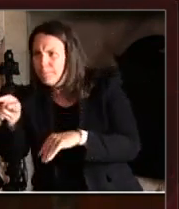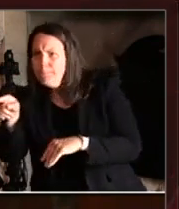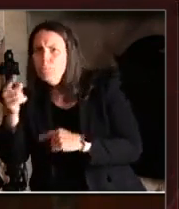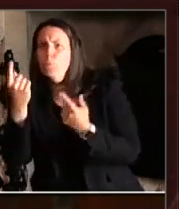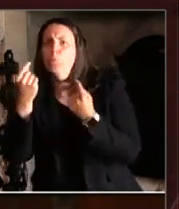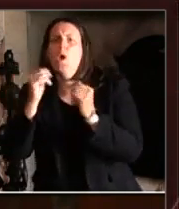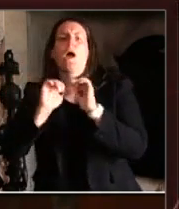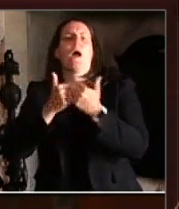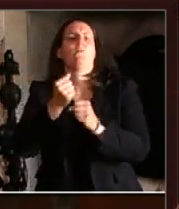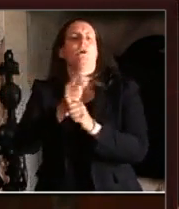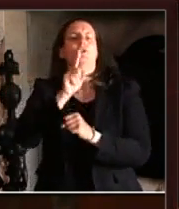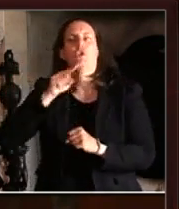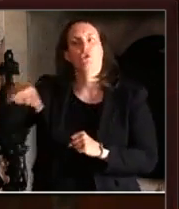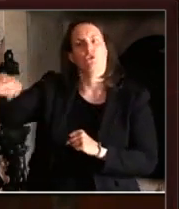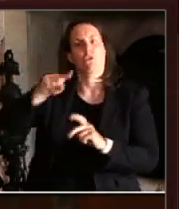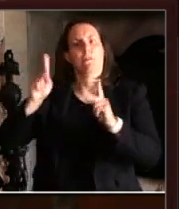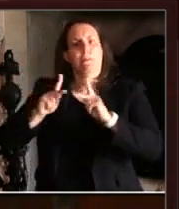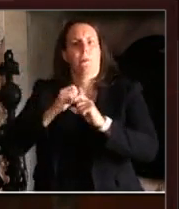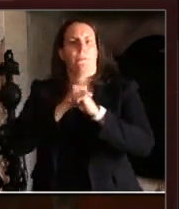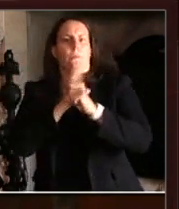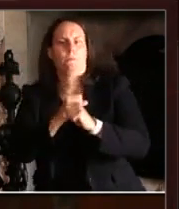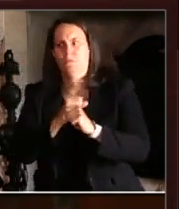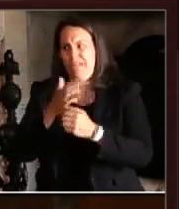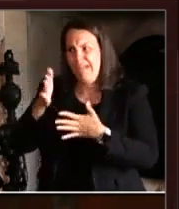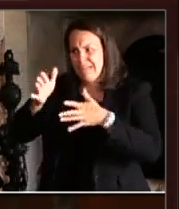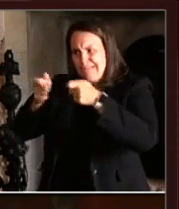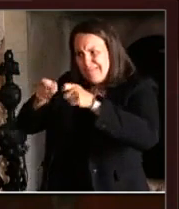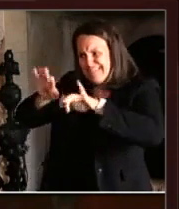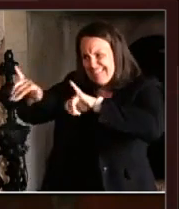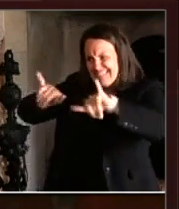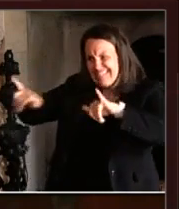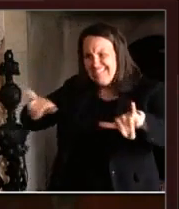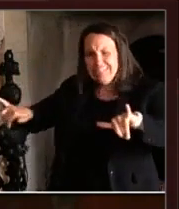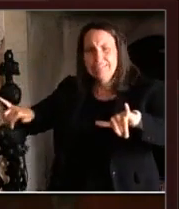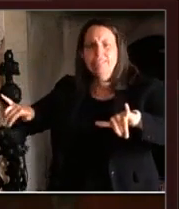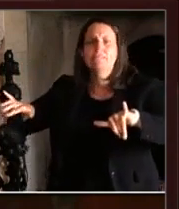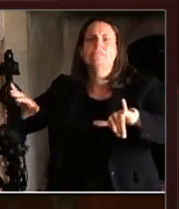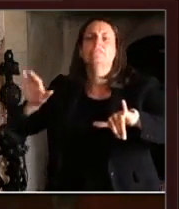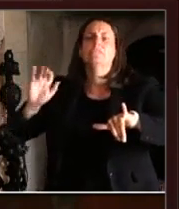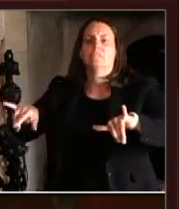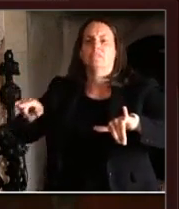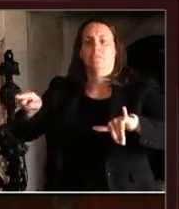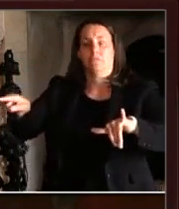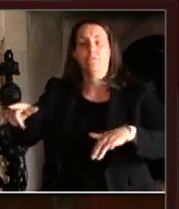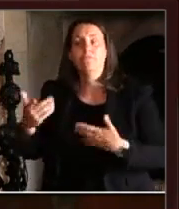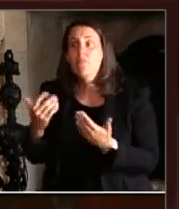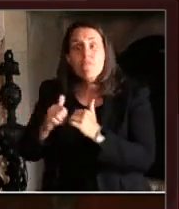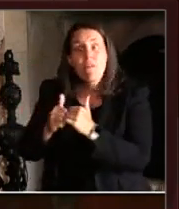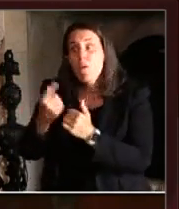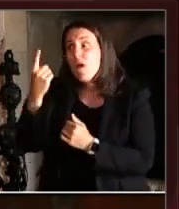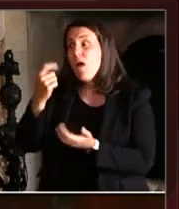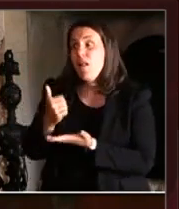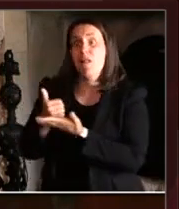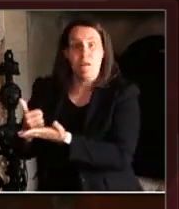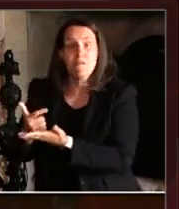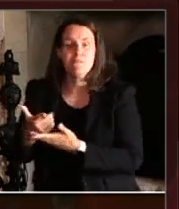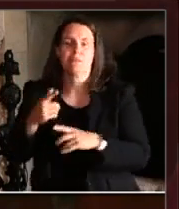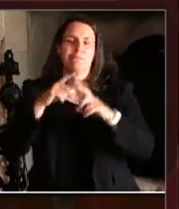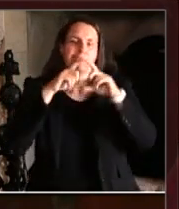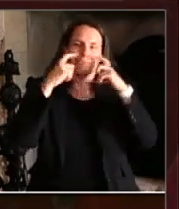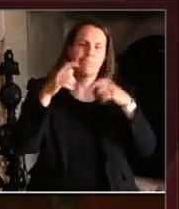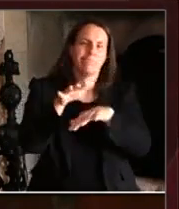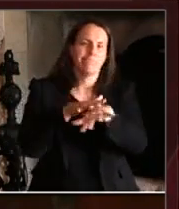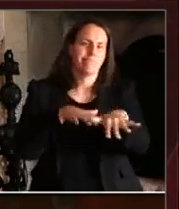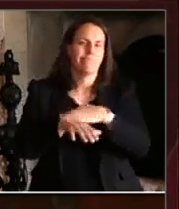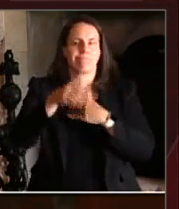by responding to COVID-19, by helping get personal protective equipment to the folks who need it the most. To date,